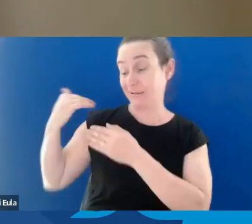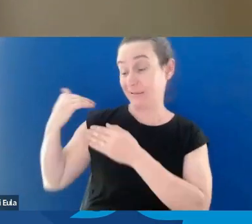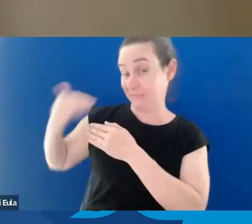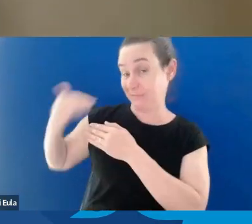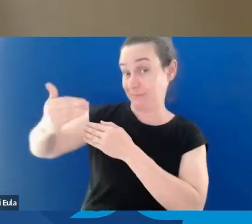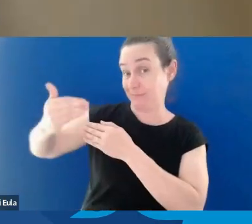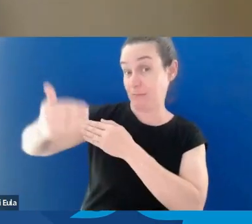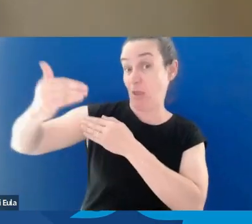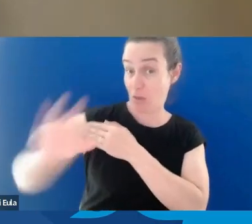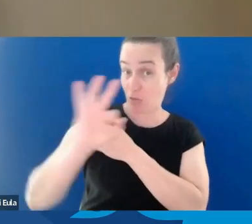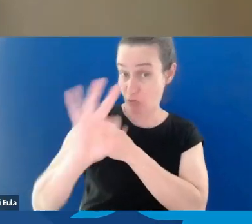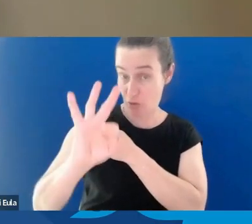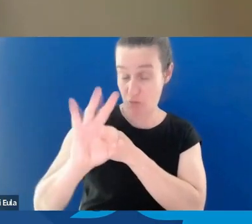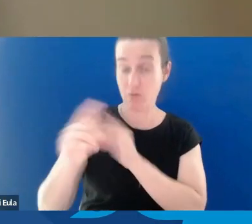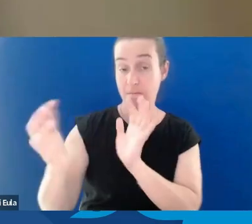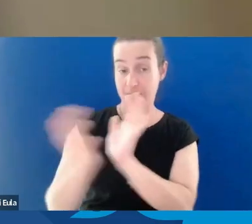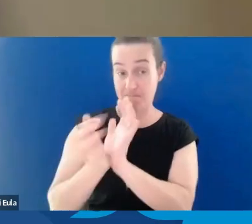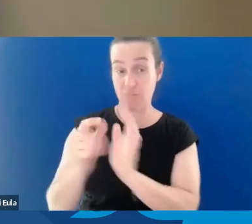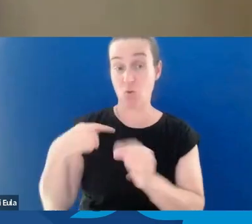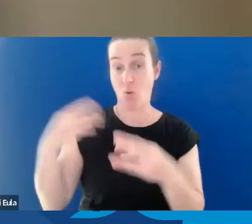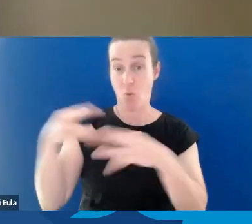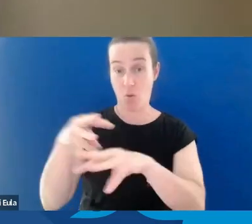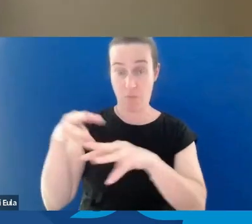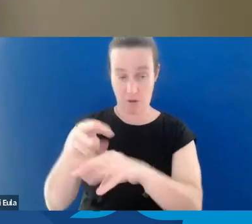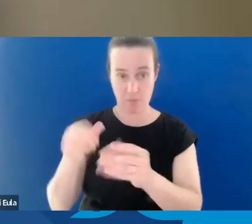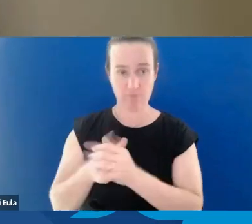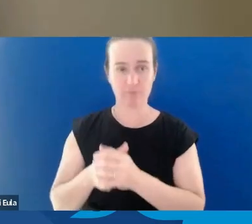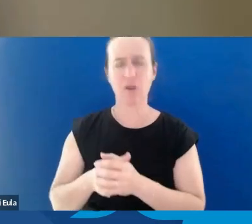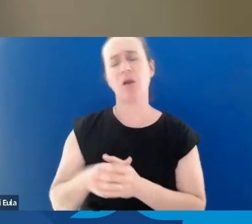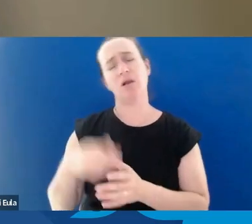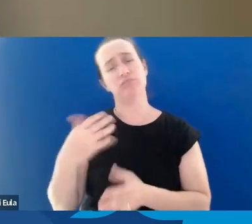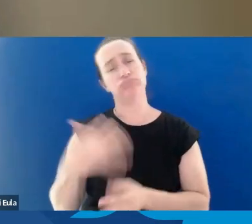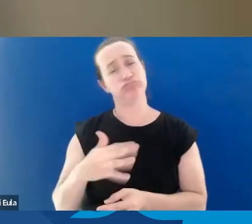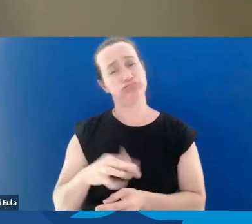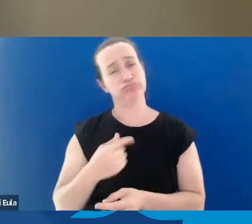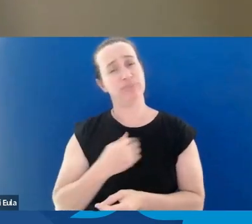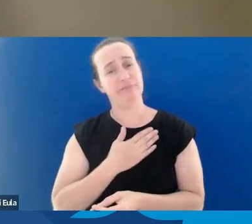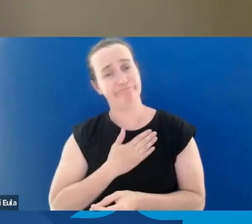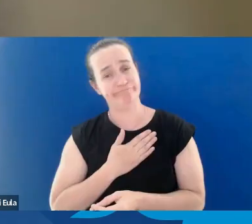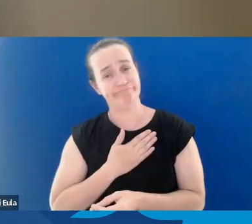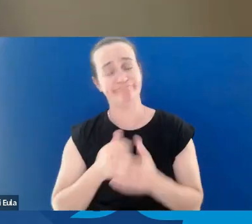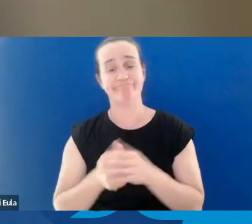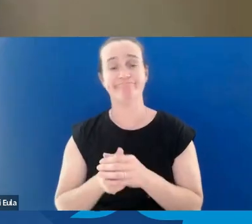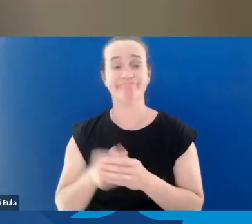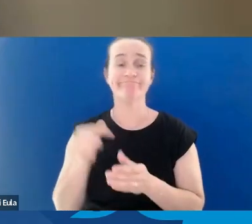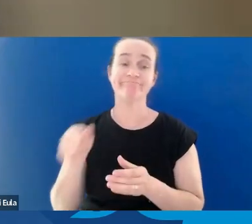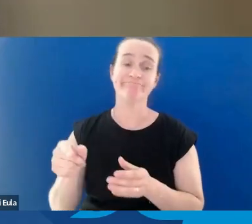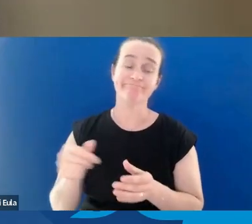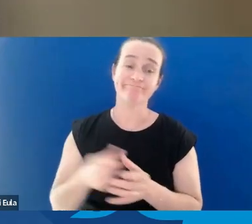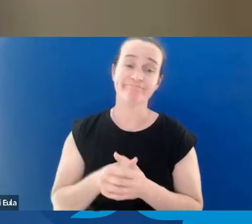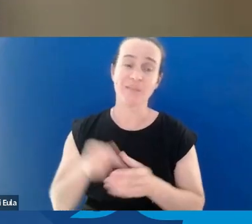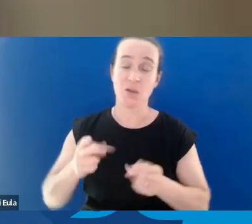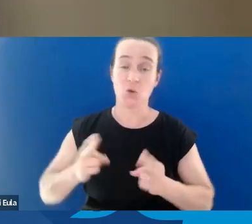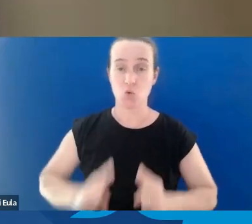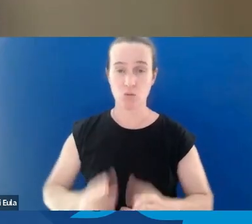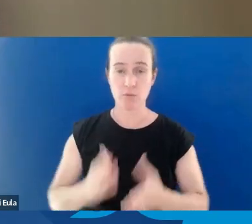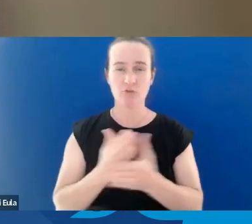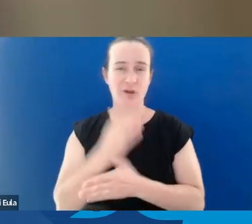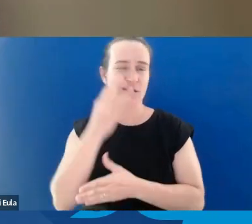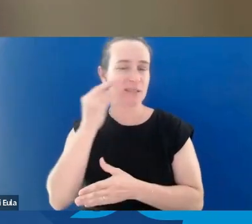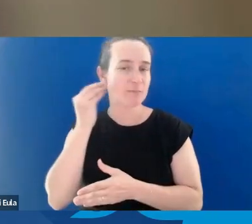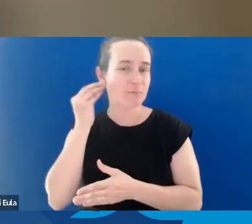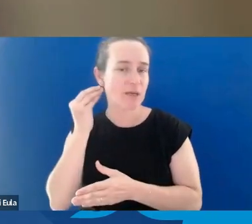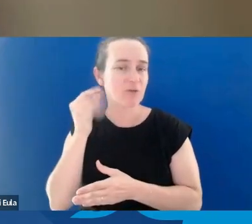was a very good webinar that was very close to my heart, which dealt with, the human rights experiences